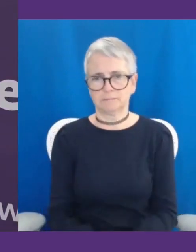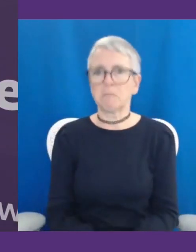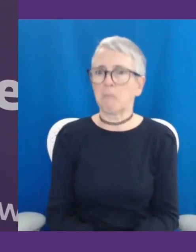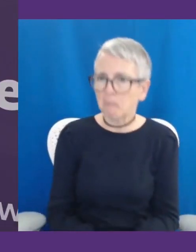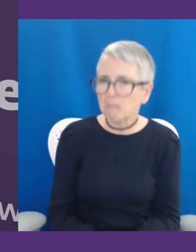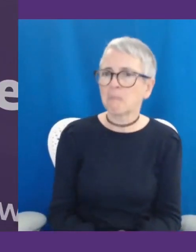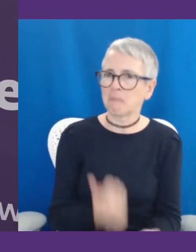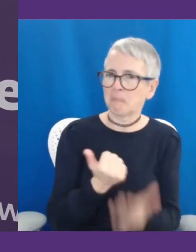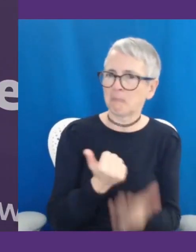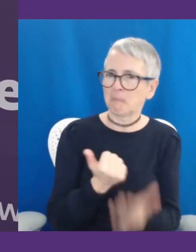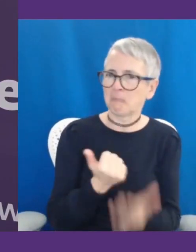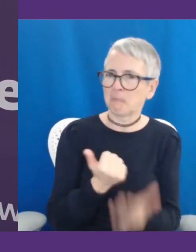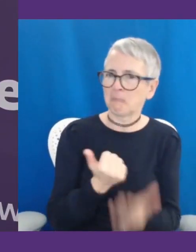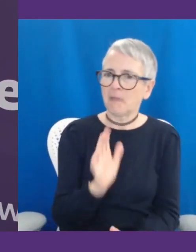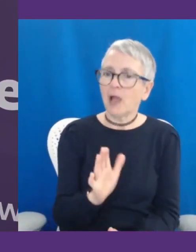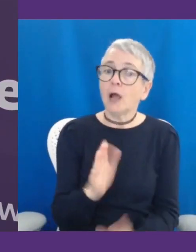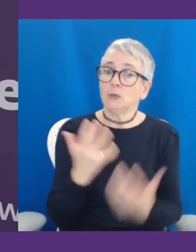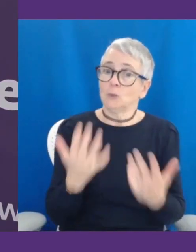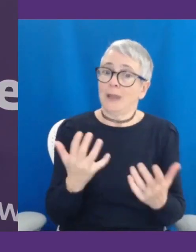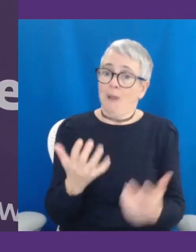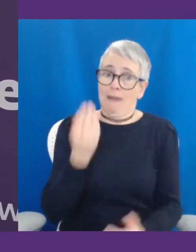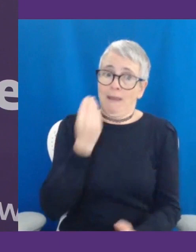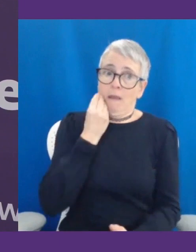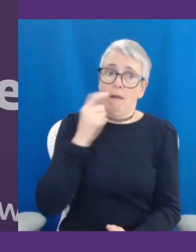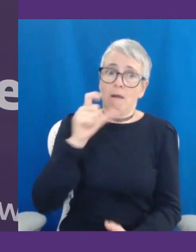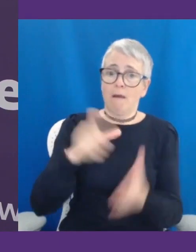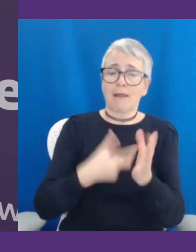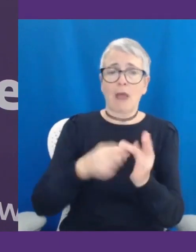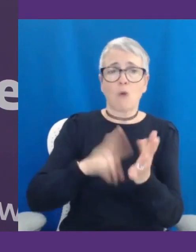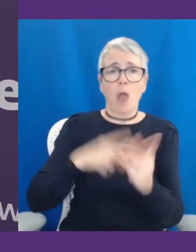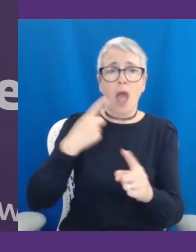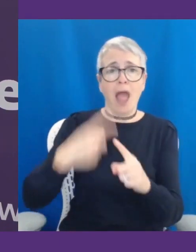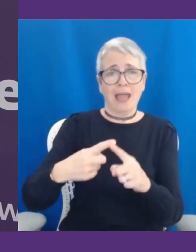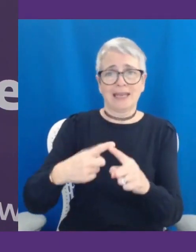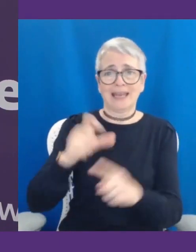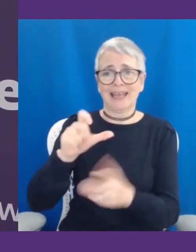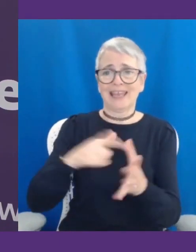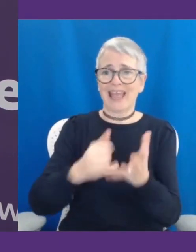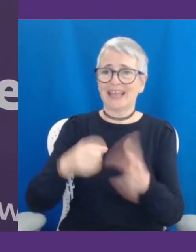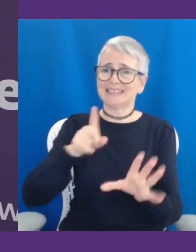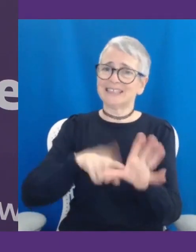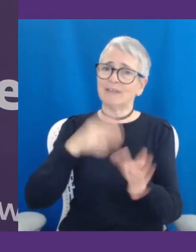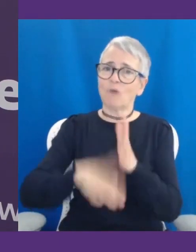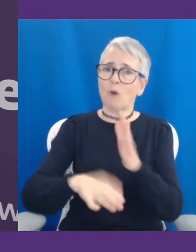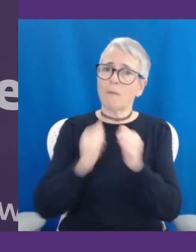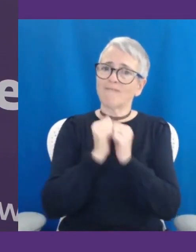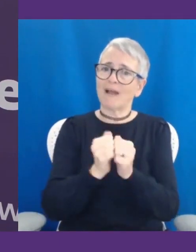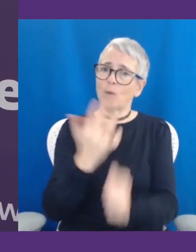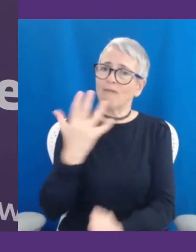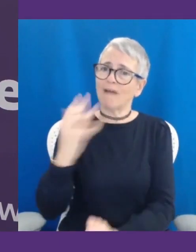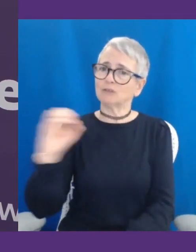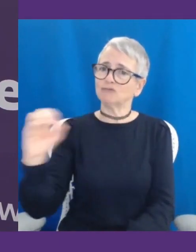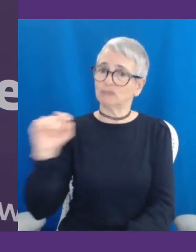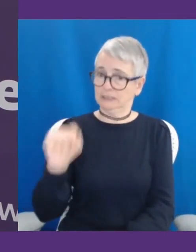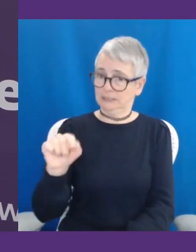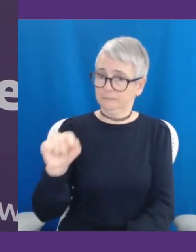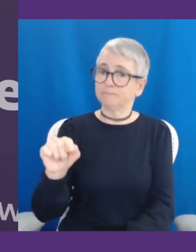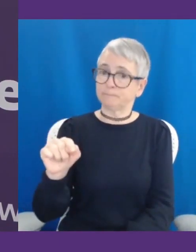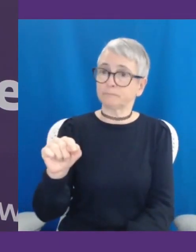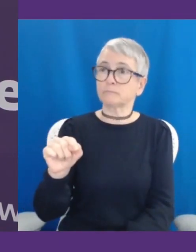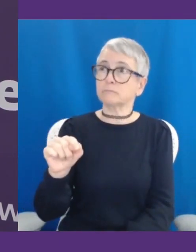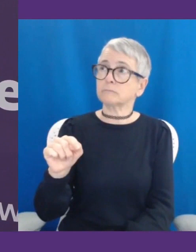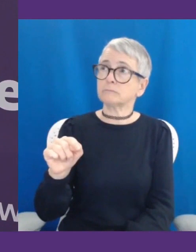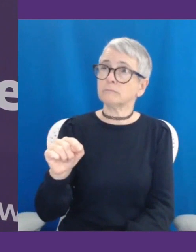hear from Caroline Casey at Valuable 500, of which HSBC is a member, of course. So we've had Caroline, she joined us the last time